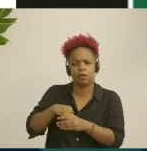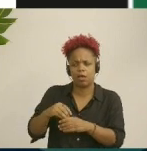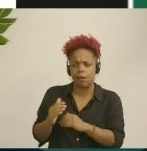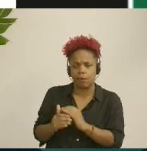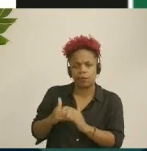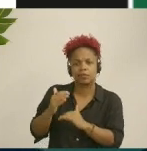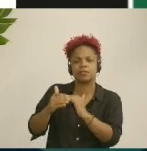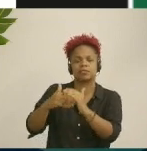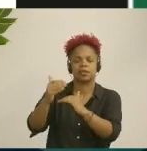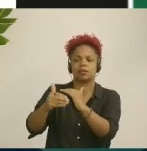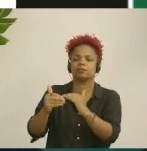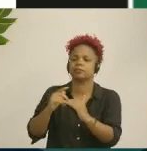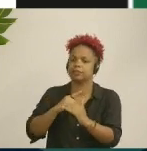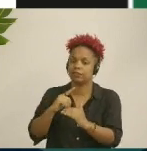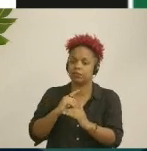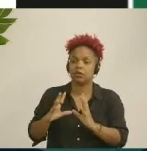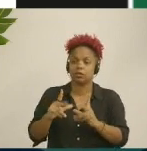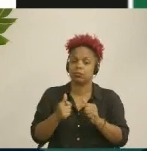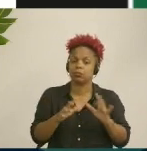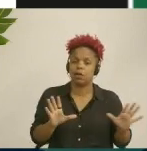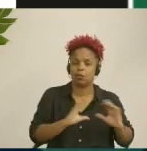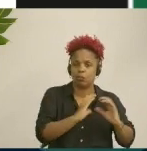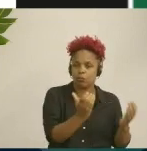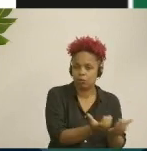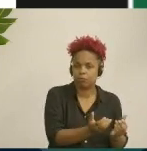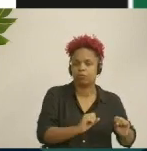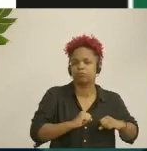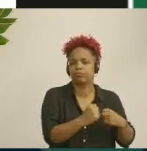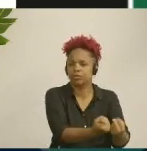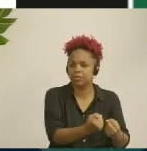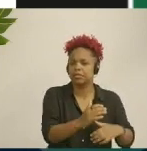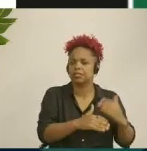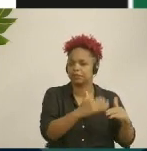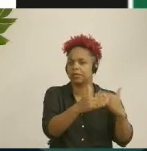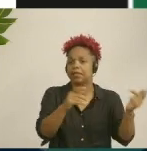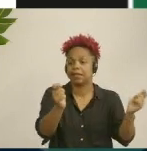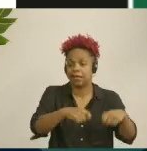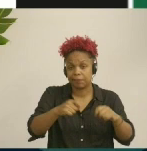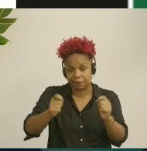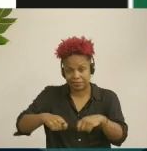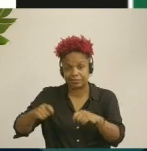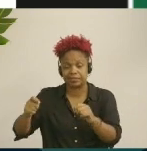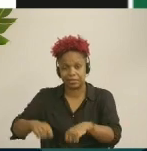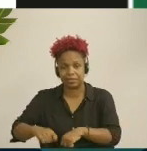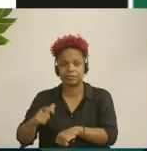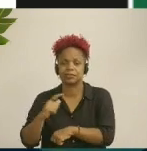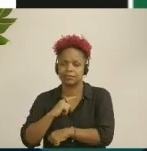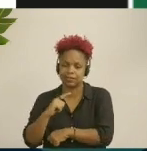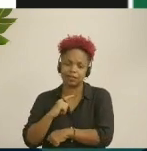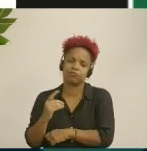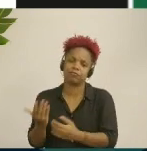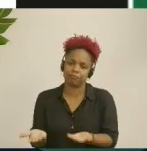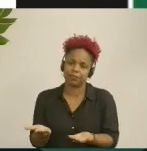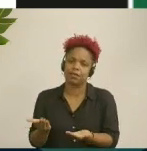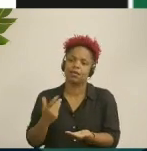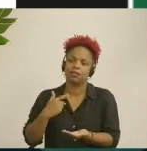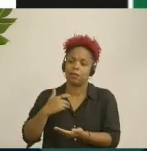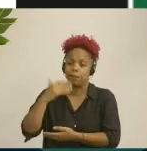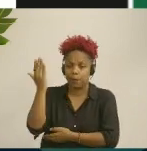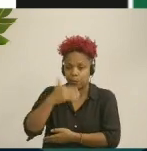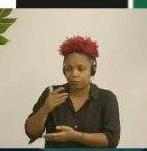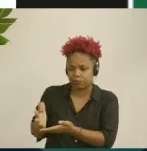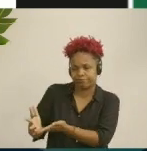build capacity for evidence use, but also mechanisms at the interface between the demand and supply side to identify